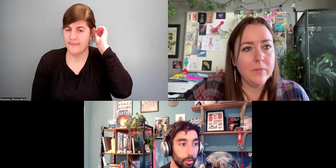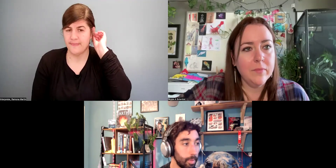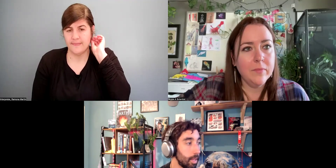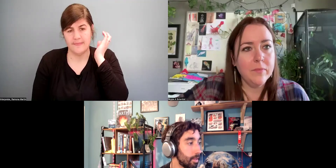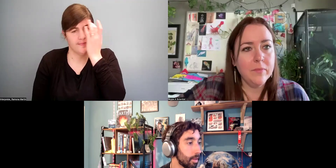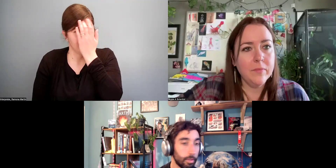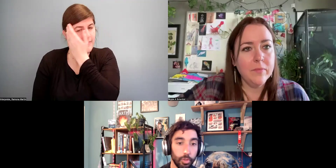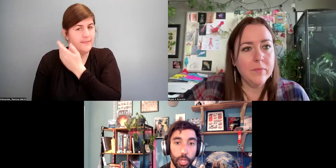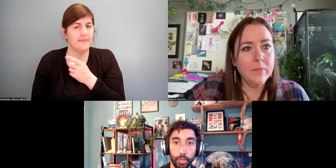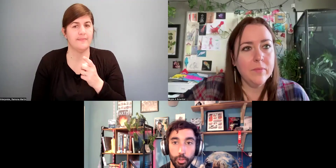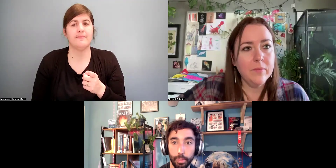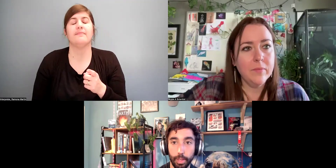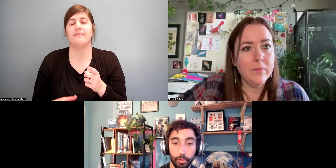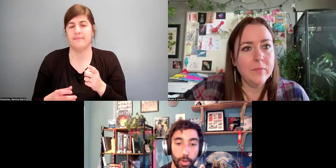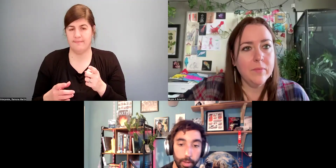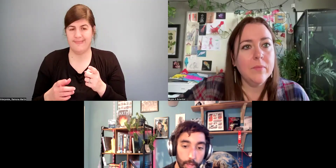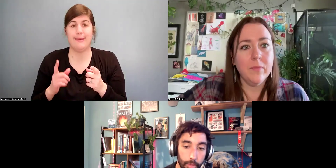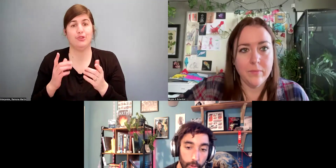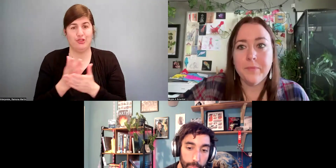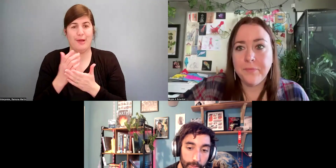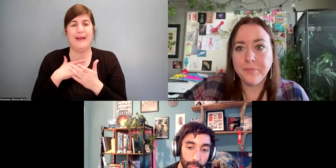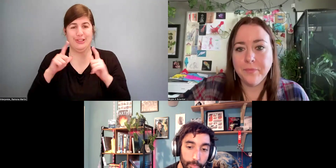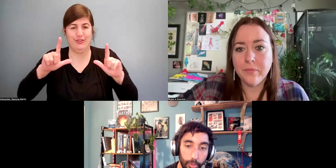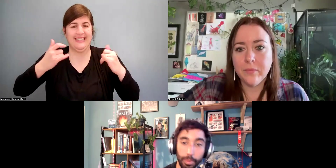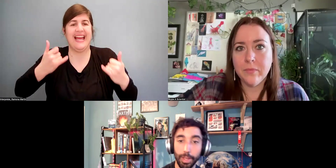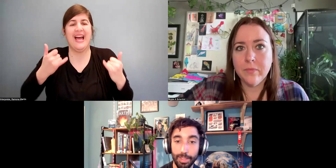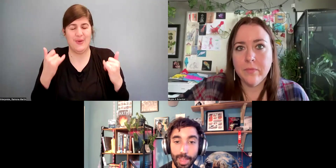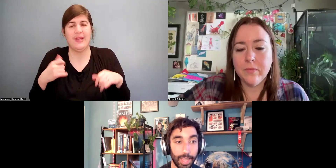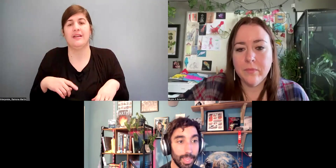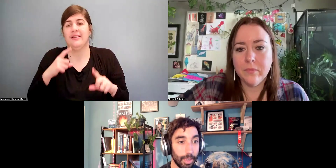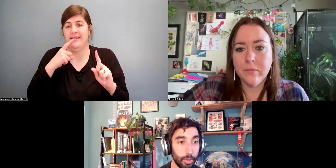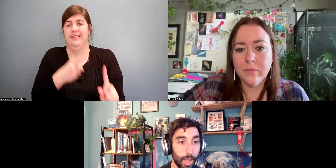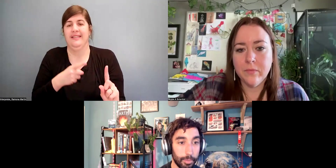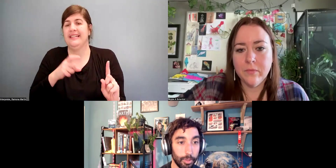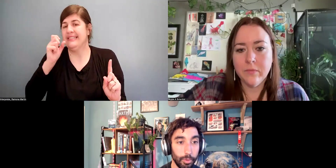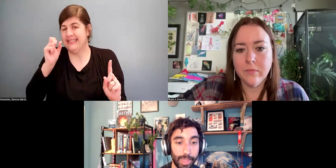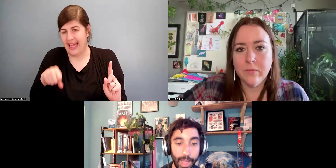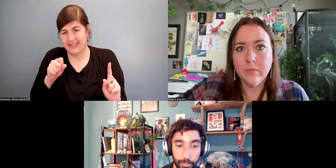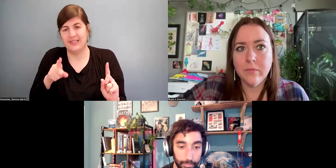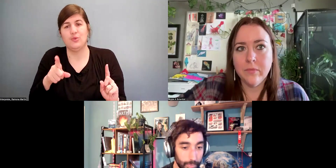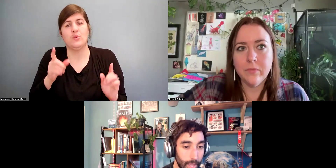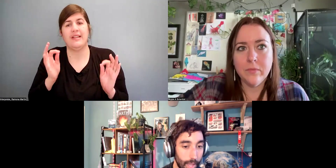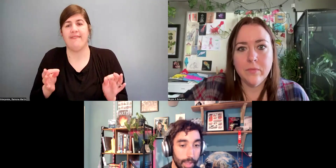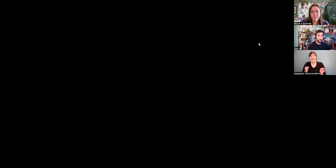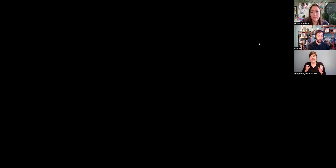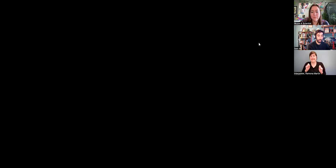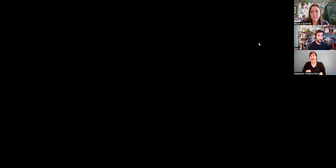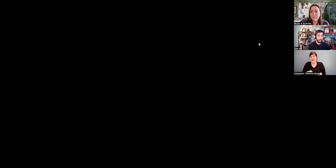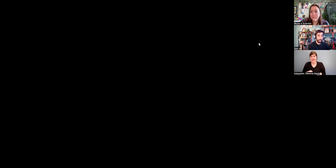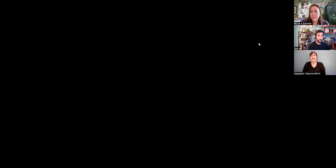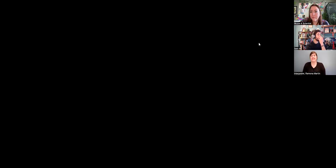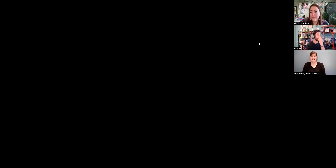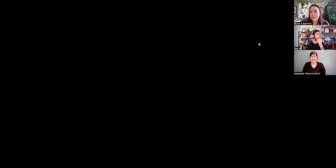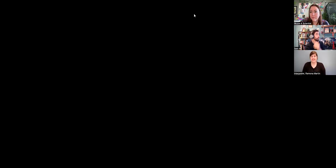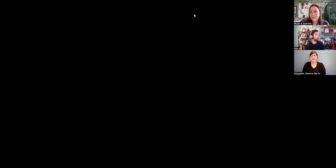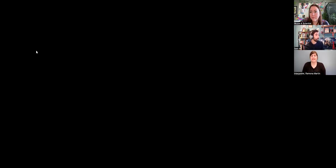In fact, it'll be easiest to share just that screen. So basically, the bottom line is, yes, you absolutely can. You